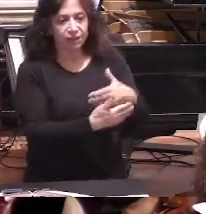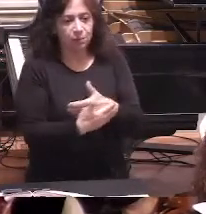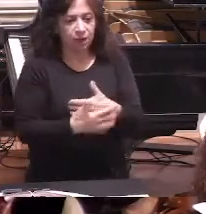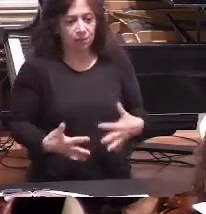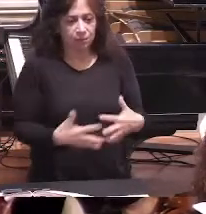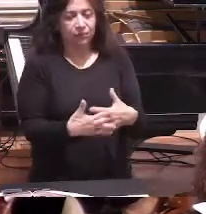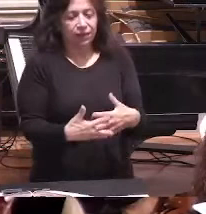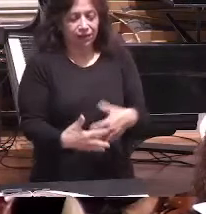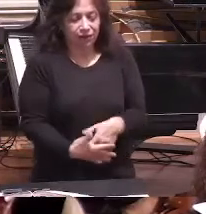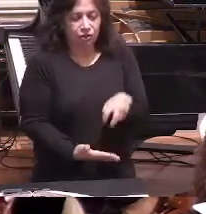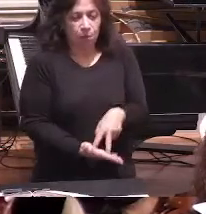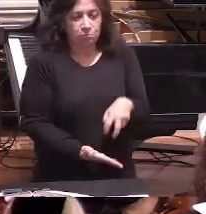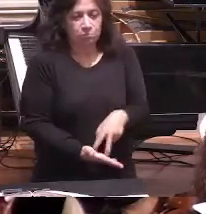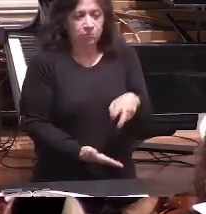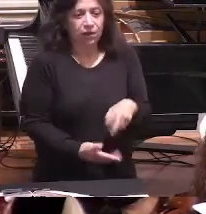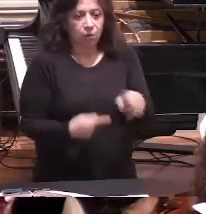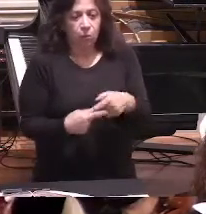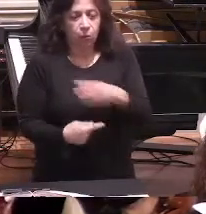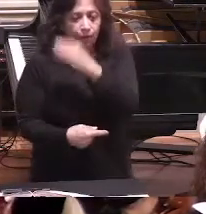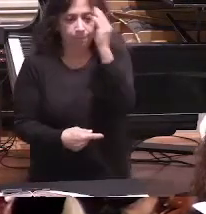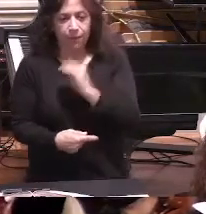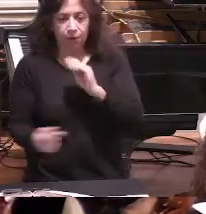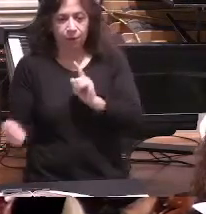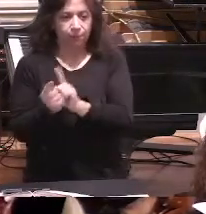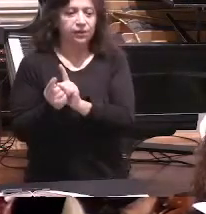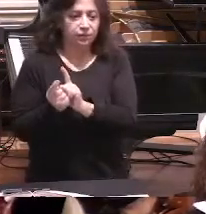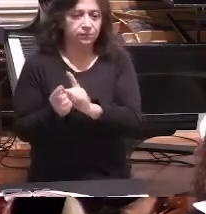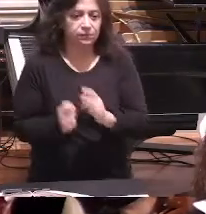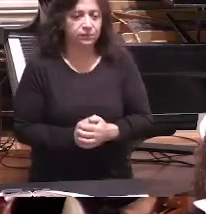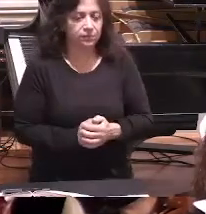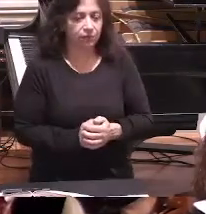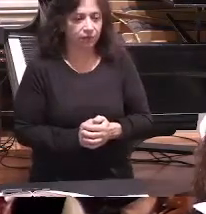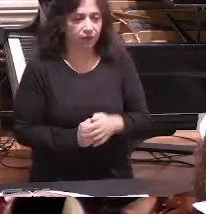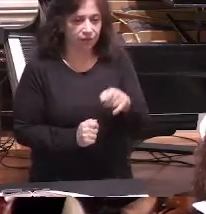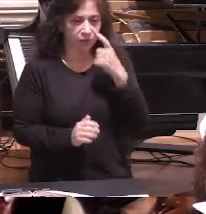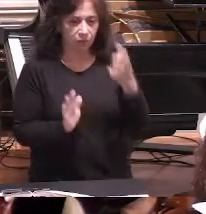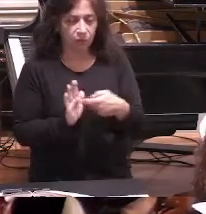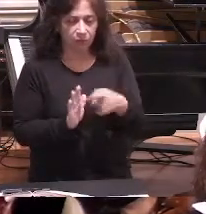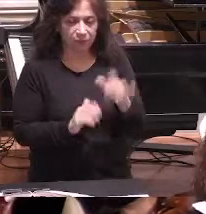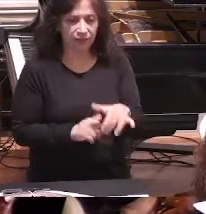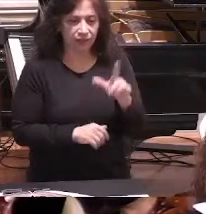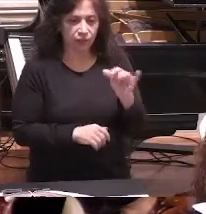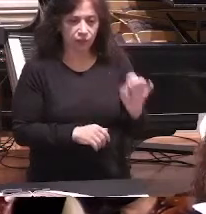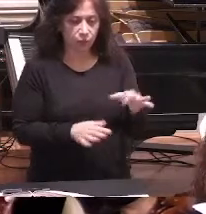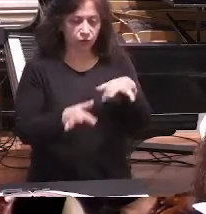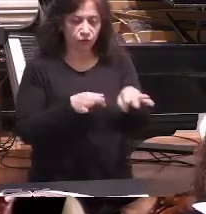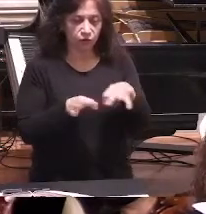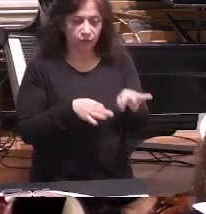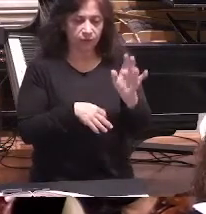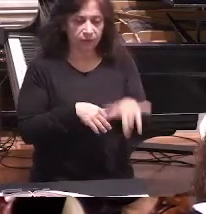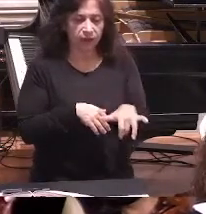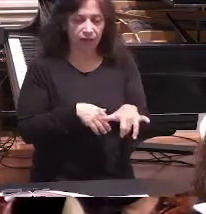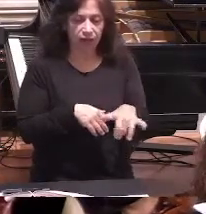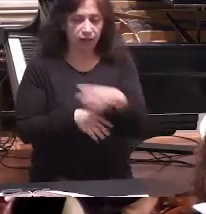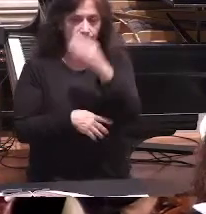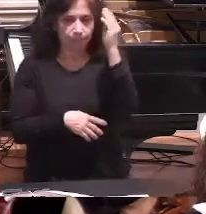child in Elizabeth's womb when Mary greets her. Did you catch it? Luke describes the scene.